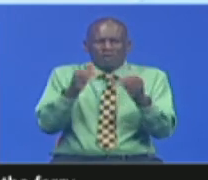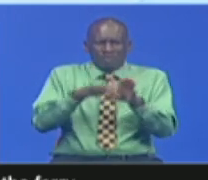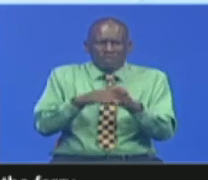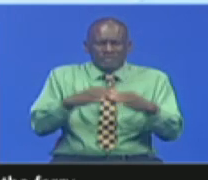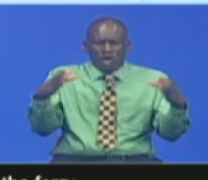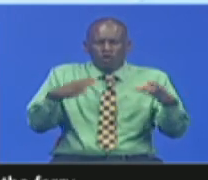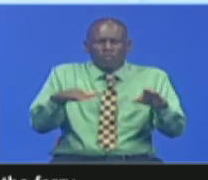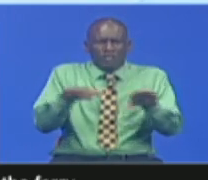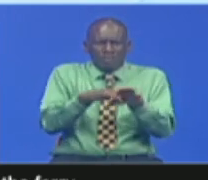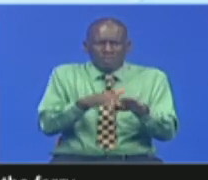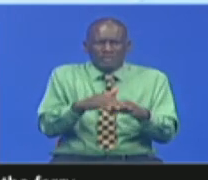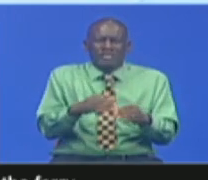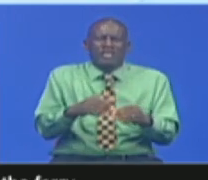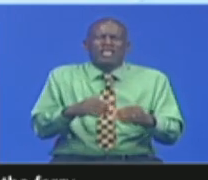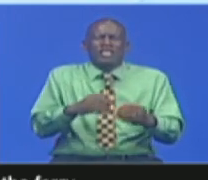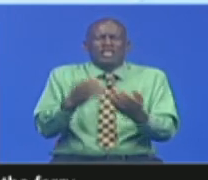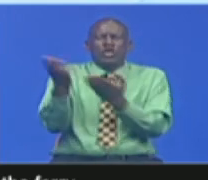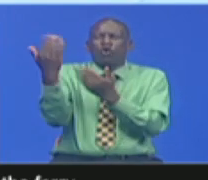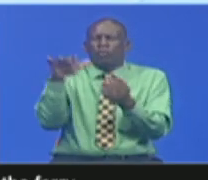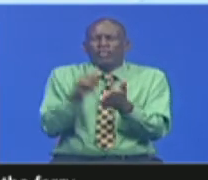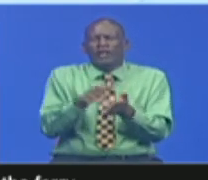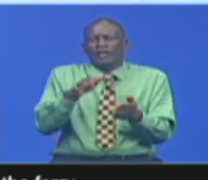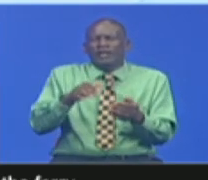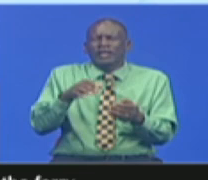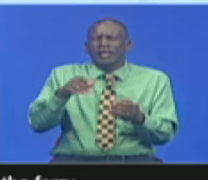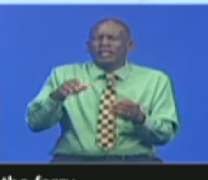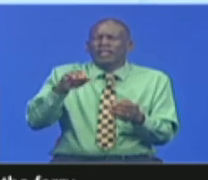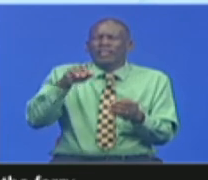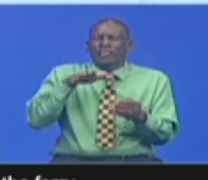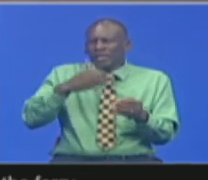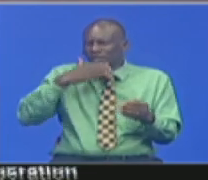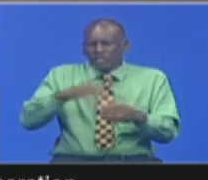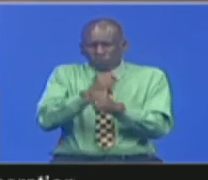make history on the global stage. Lois Wangoi reports.